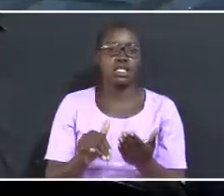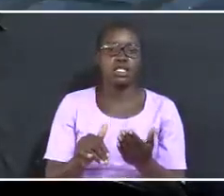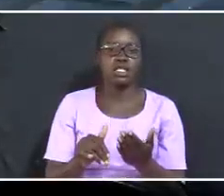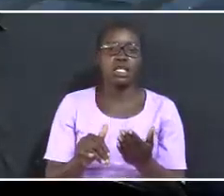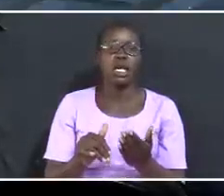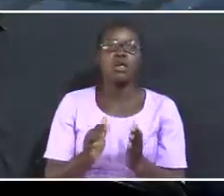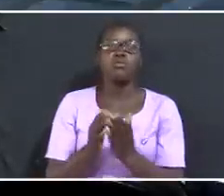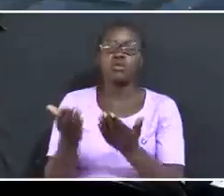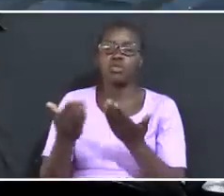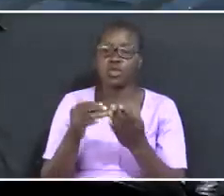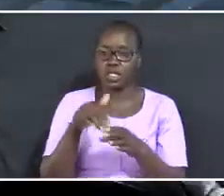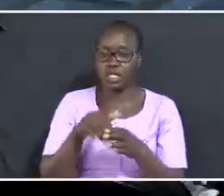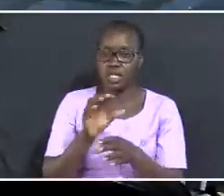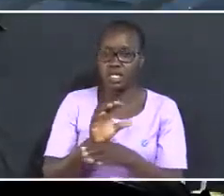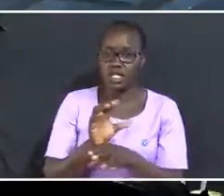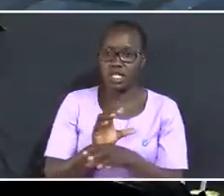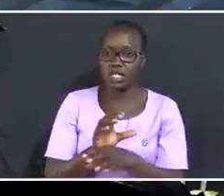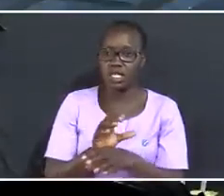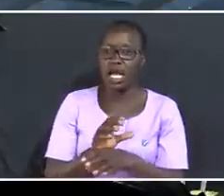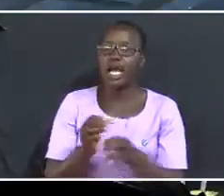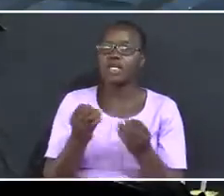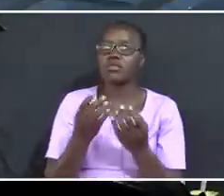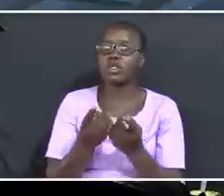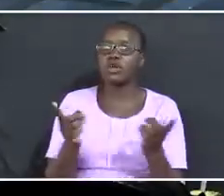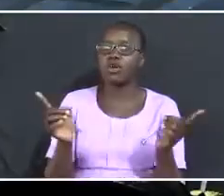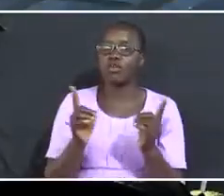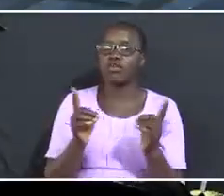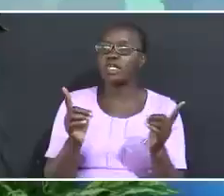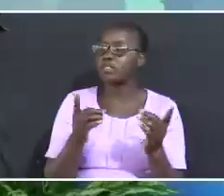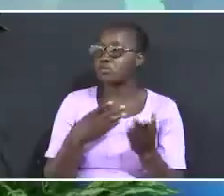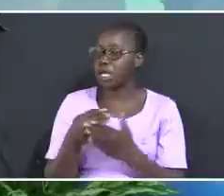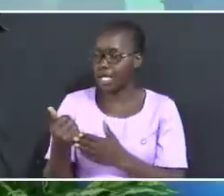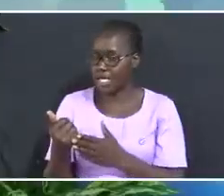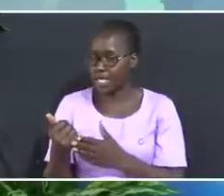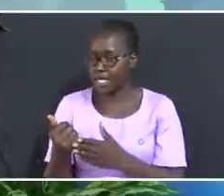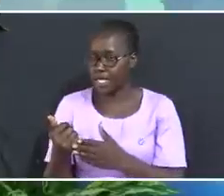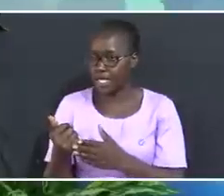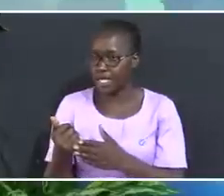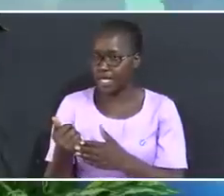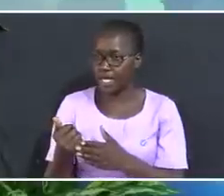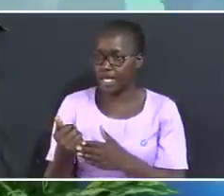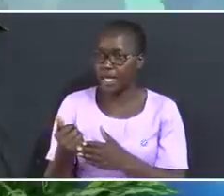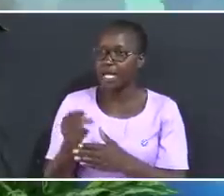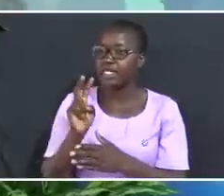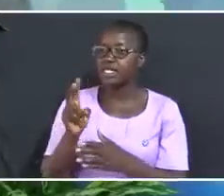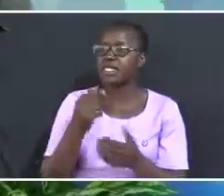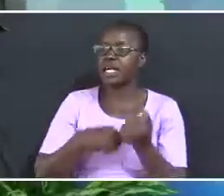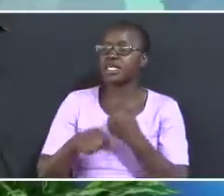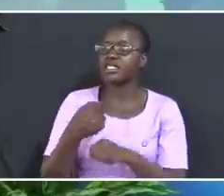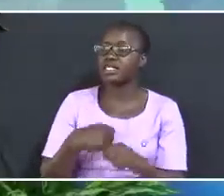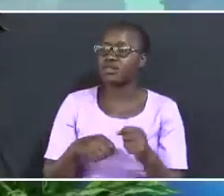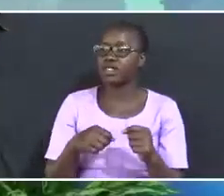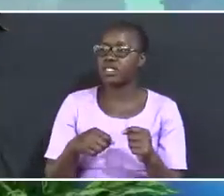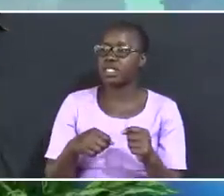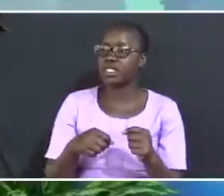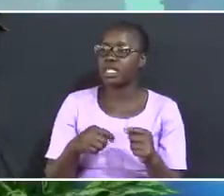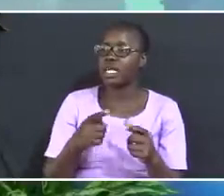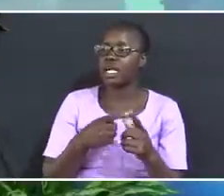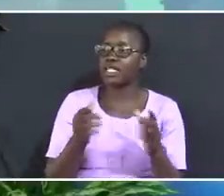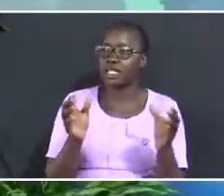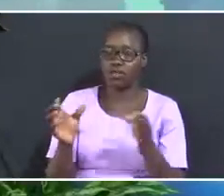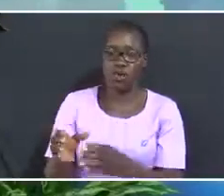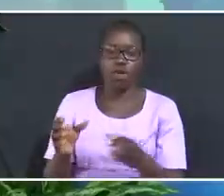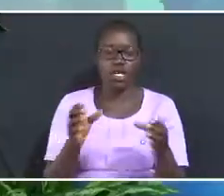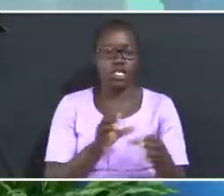in this church. And as many of us buy it and see the activities and then reorganize